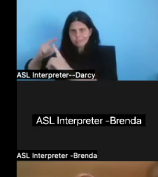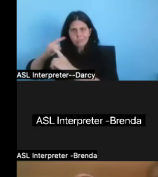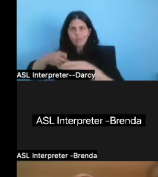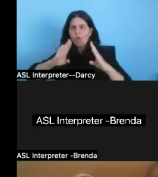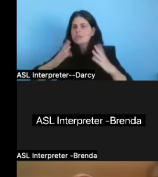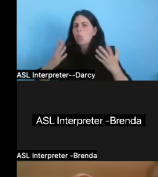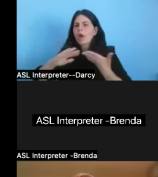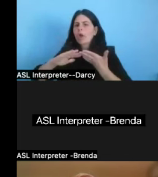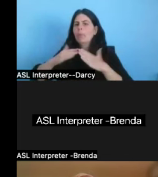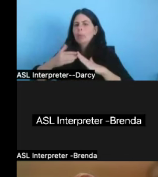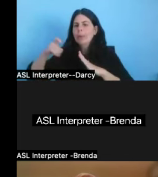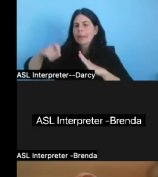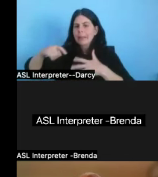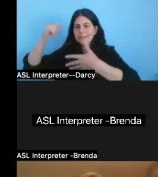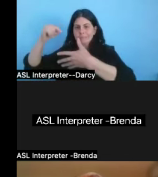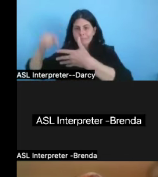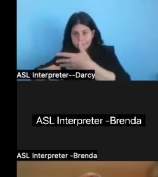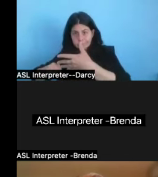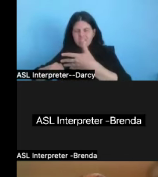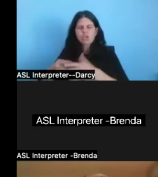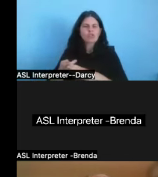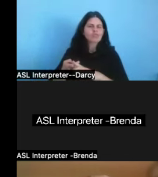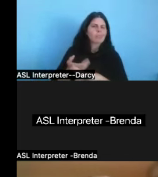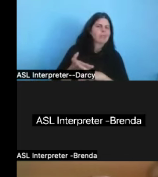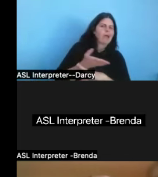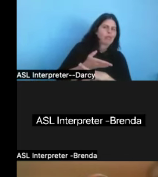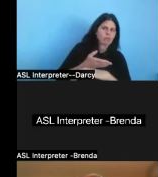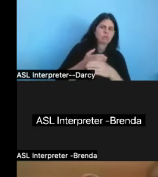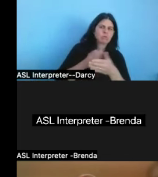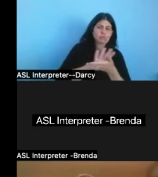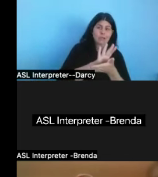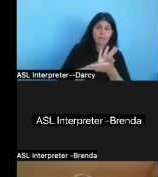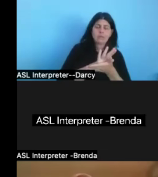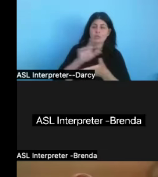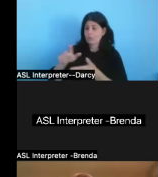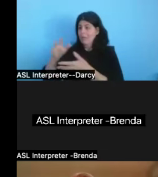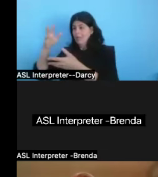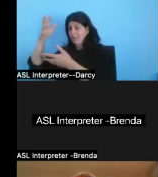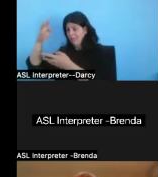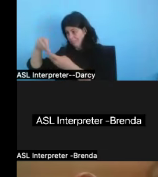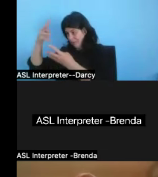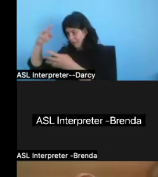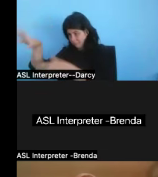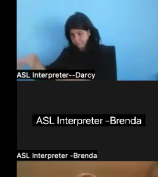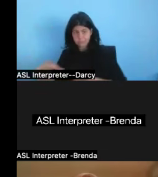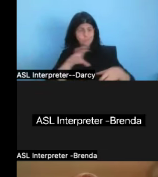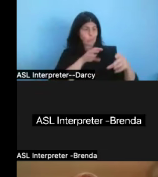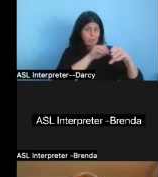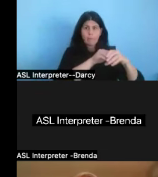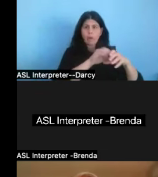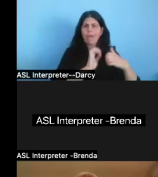community needs in the prior document I showed, use that as input to identify how to design